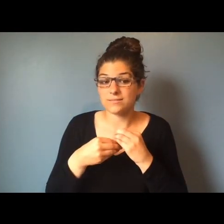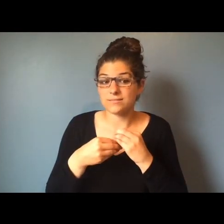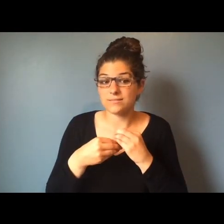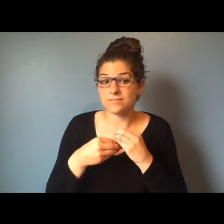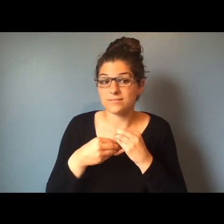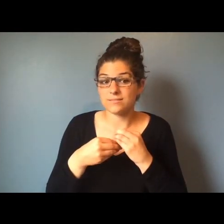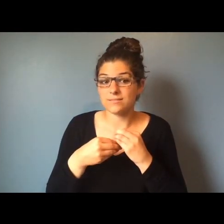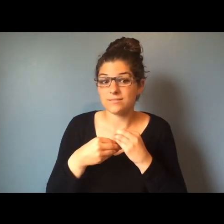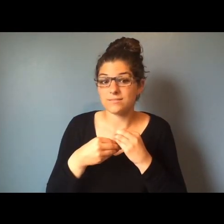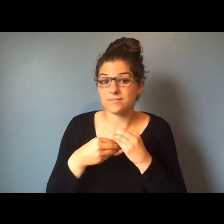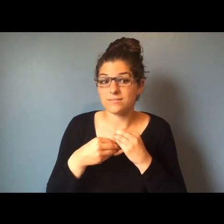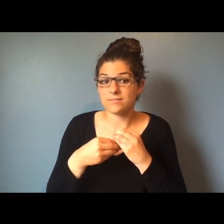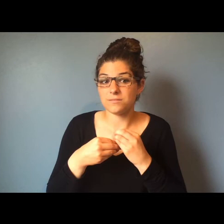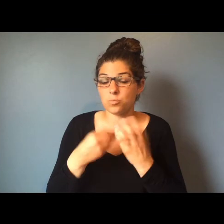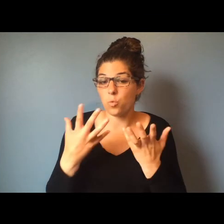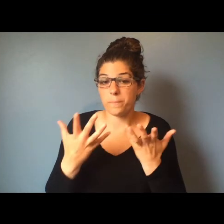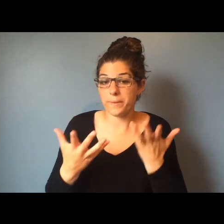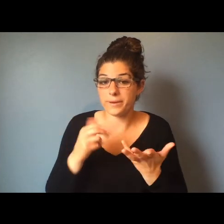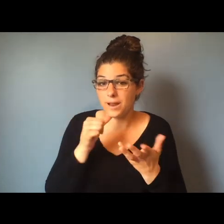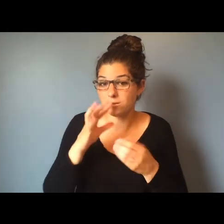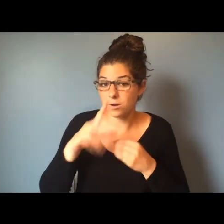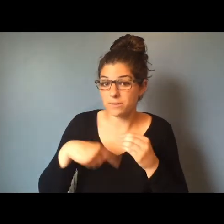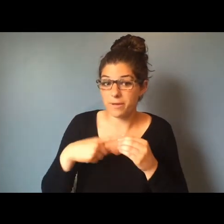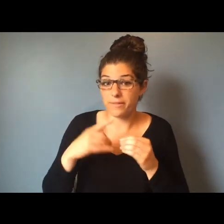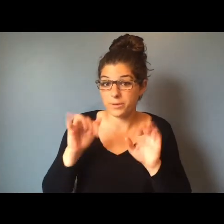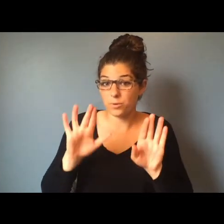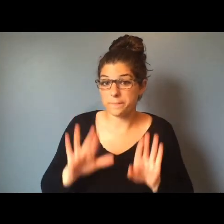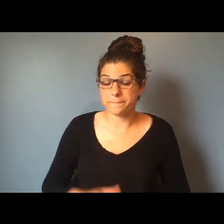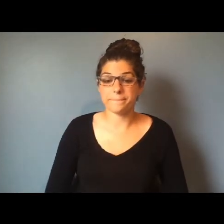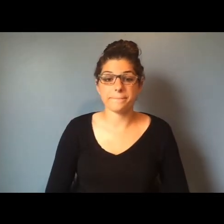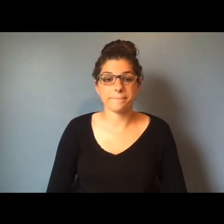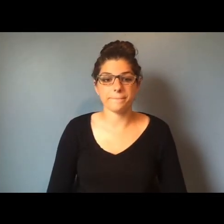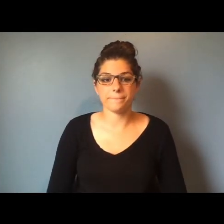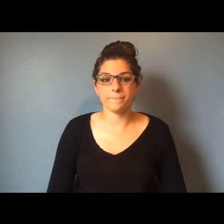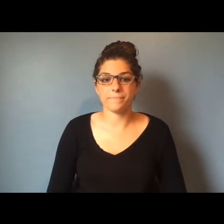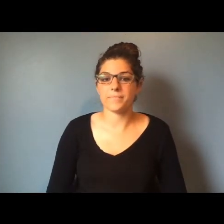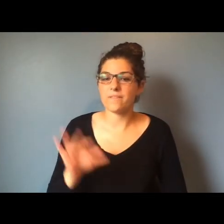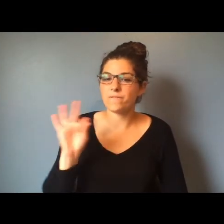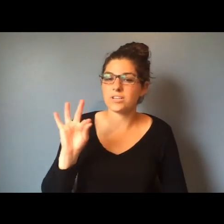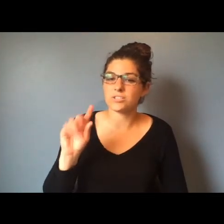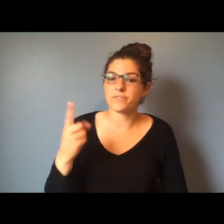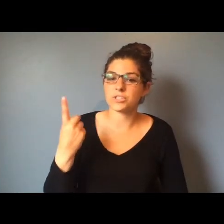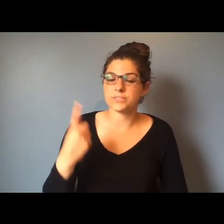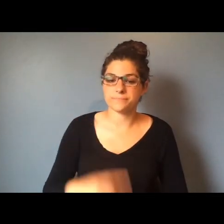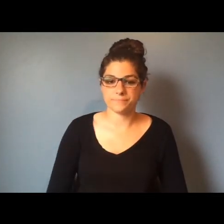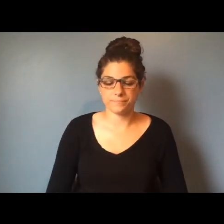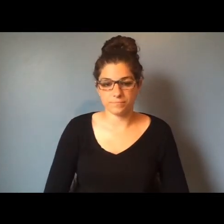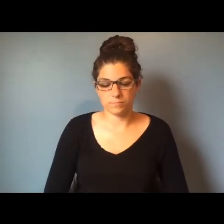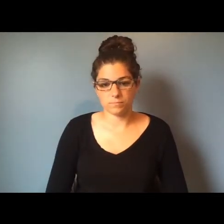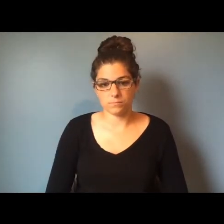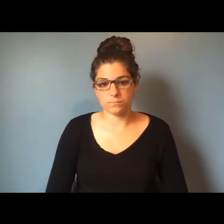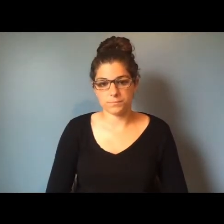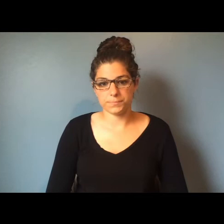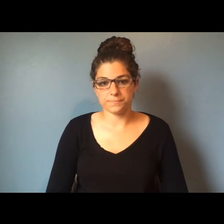to what we might not have touched about, that'd be great. Francesco, do you want to go first?